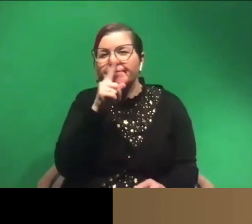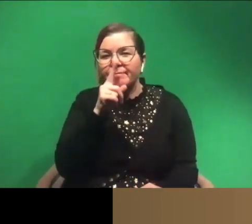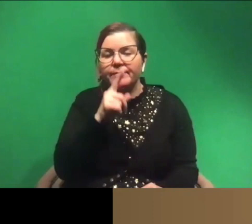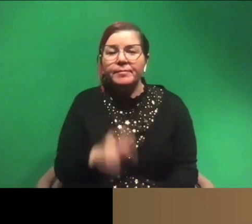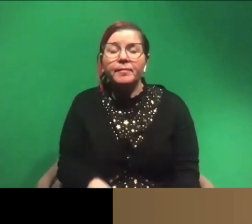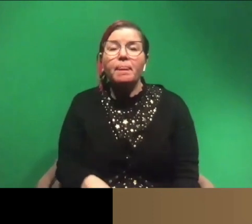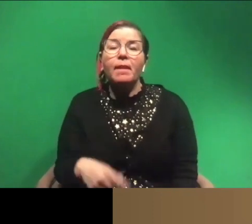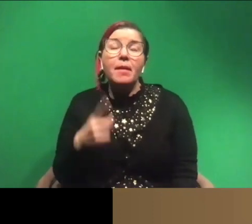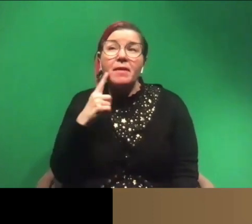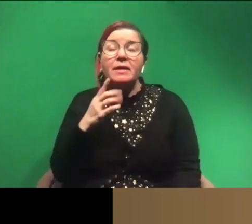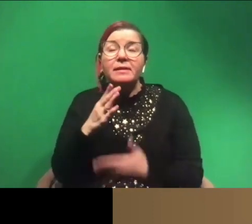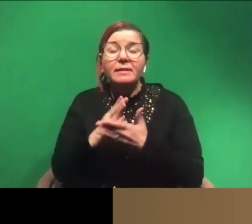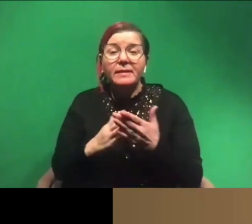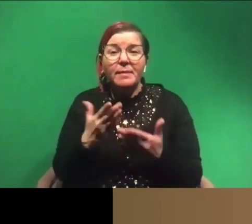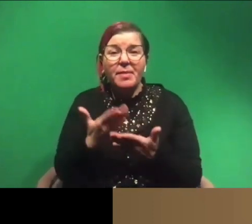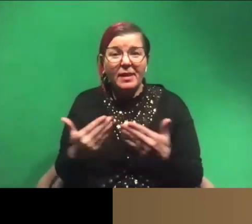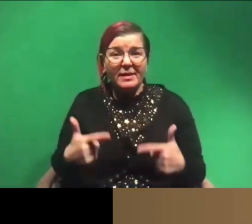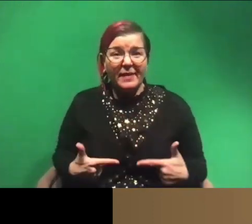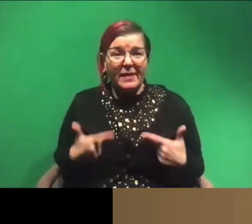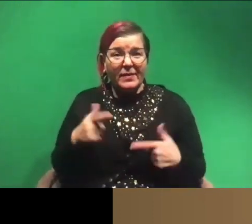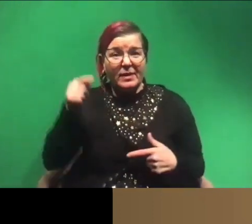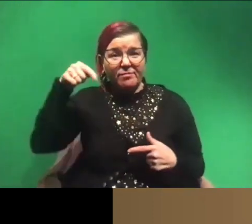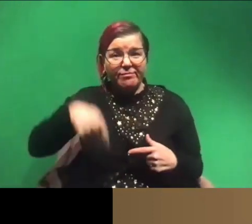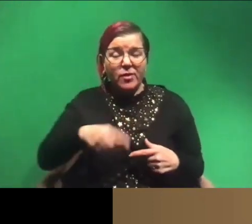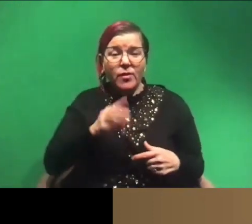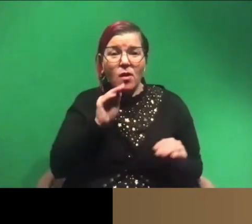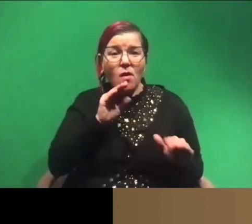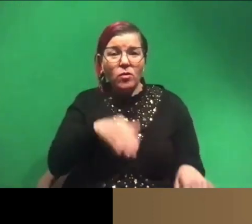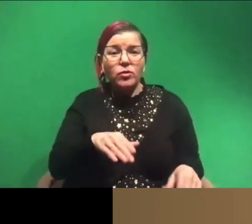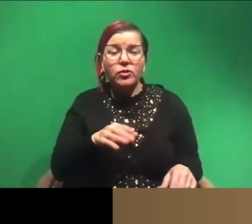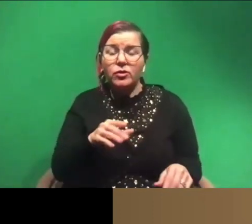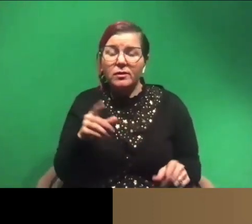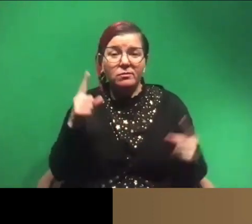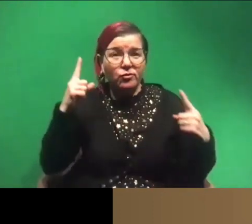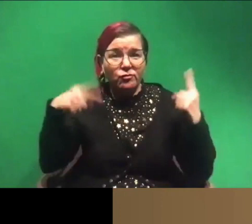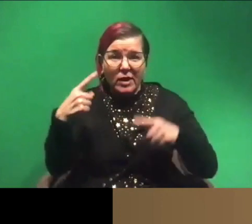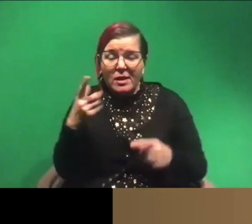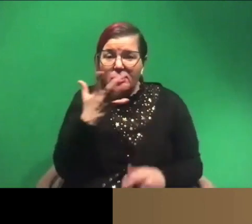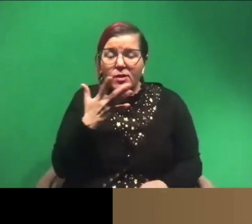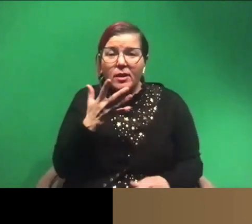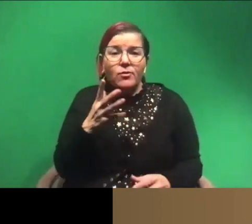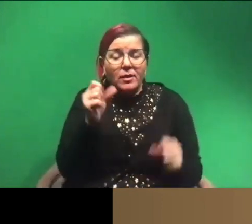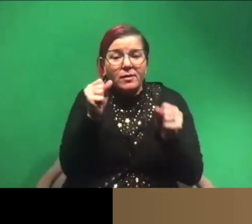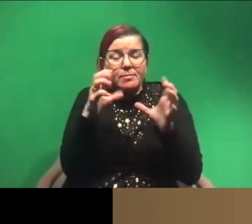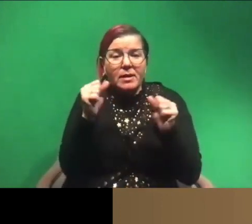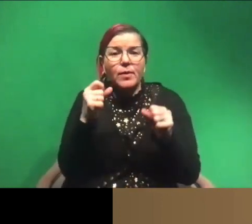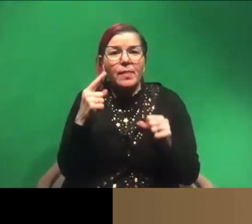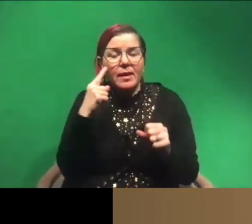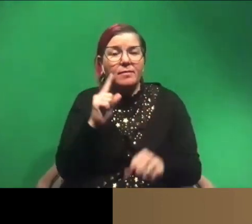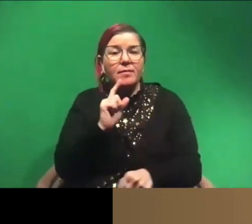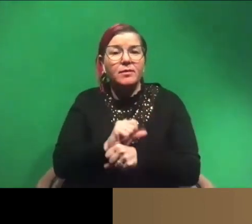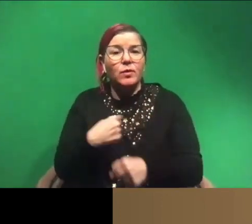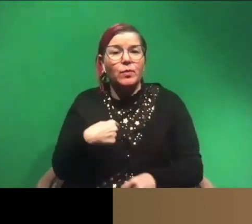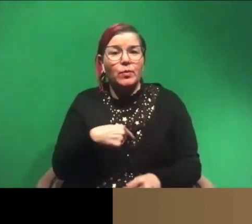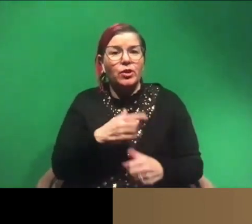some creatures down in the ocean that look absolutely wild. And it's kind of incredible to think that we actually share